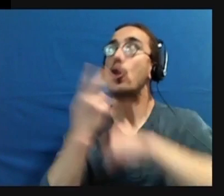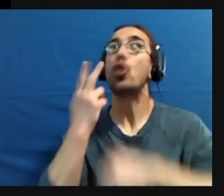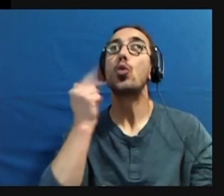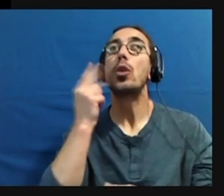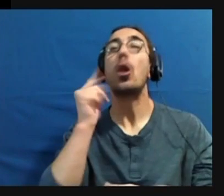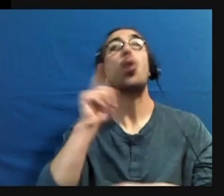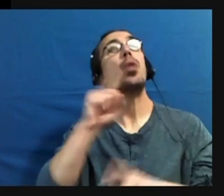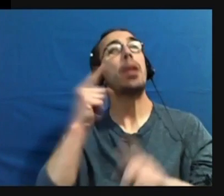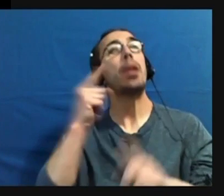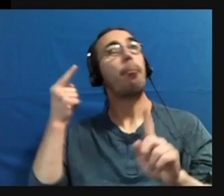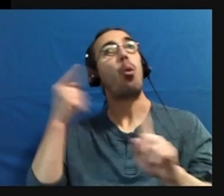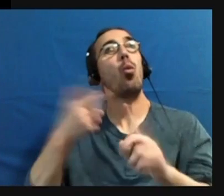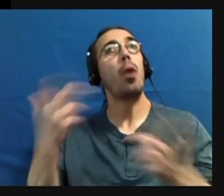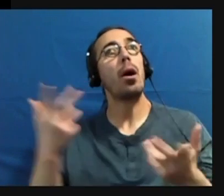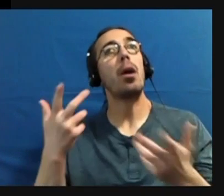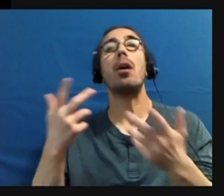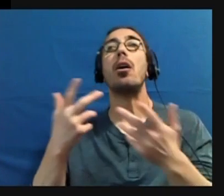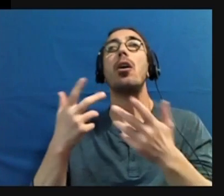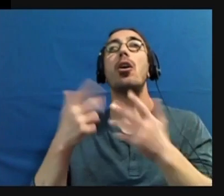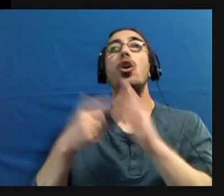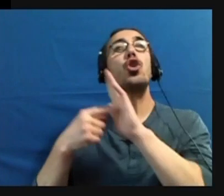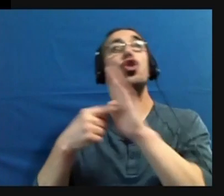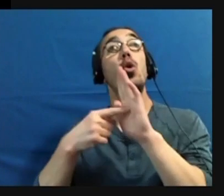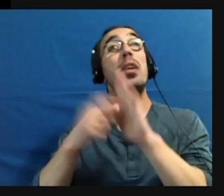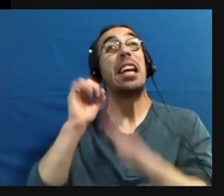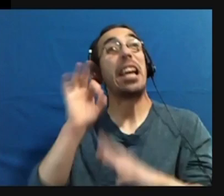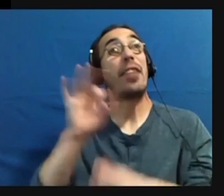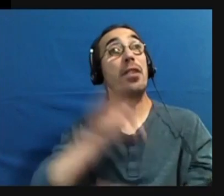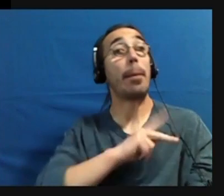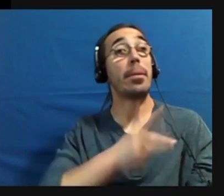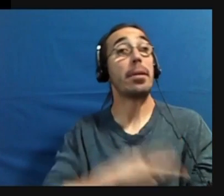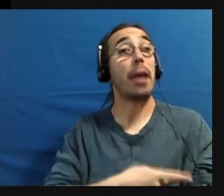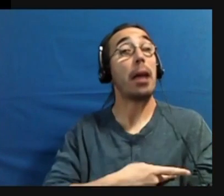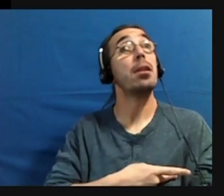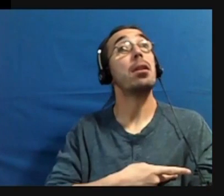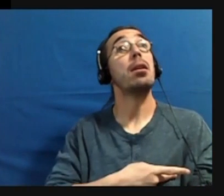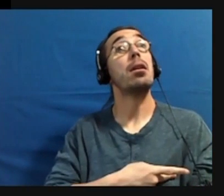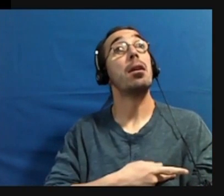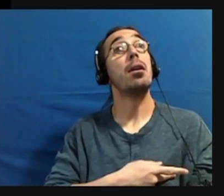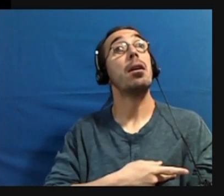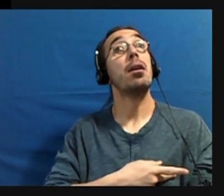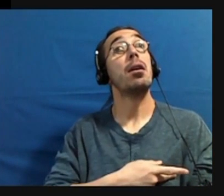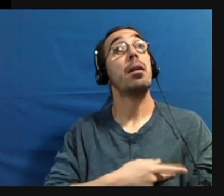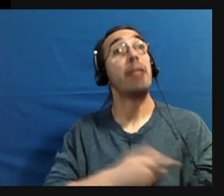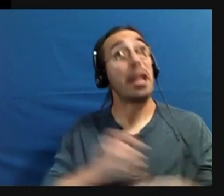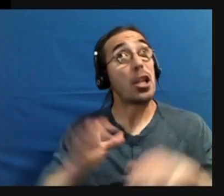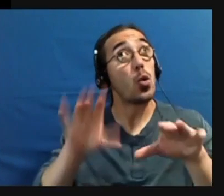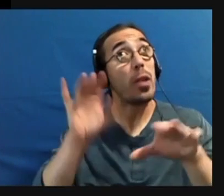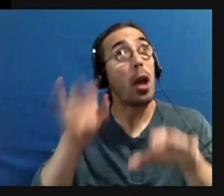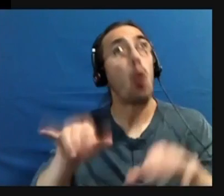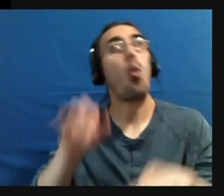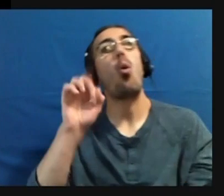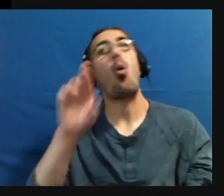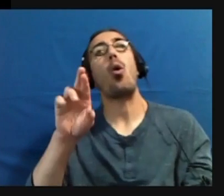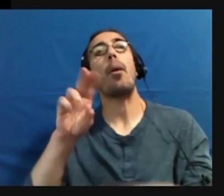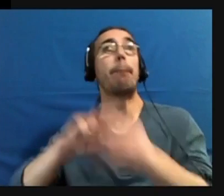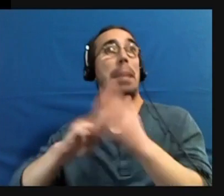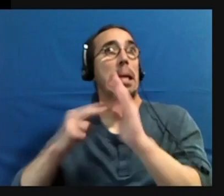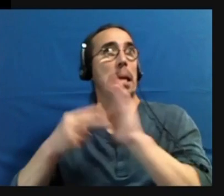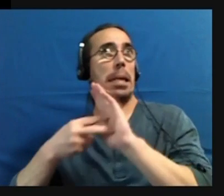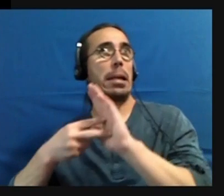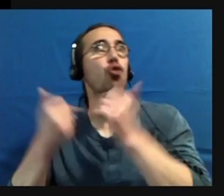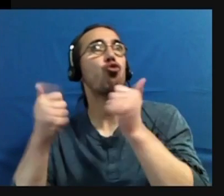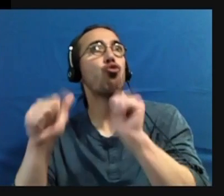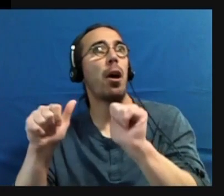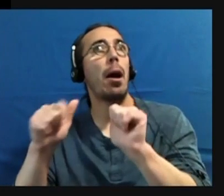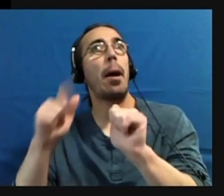to finding out whether or not he is upset that he's doing this, or if he's doing it purposefully because he doesn't